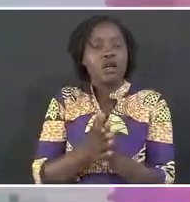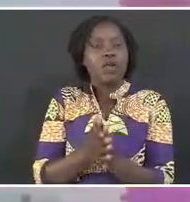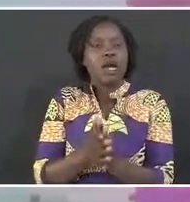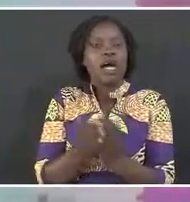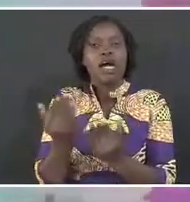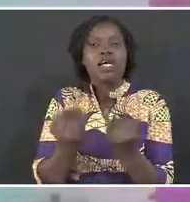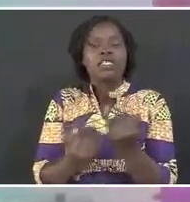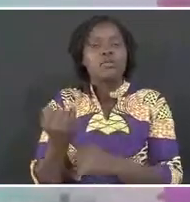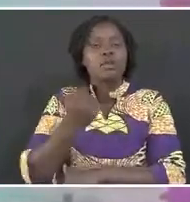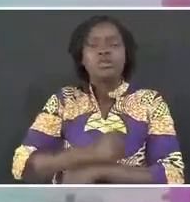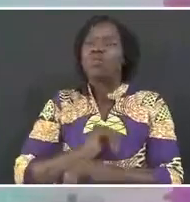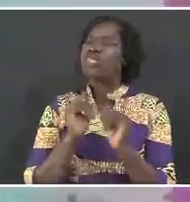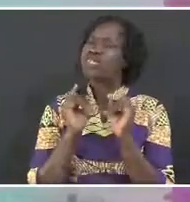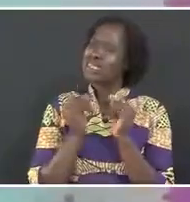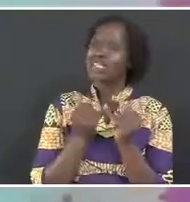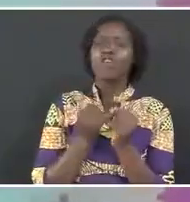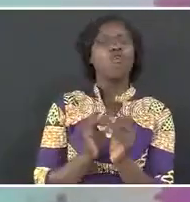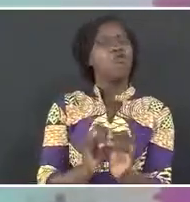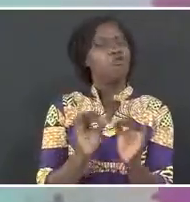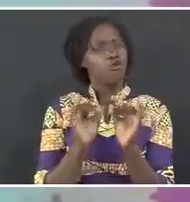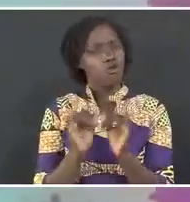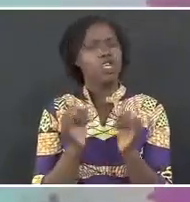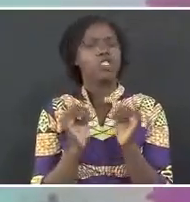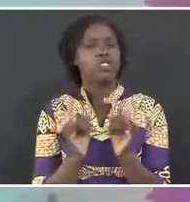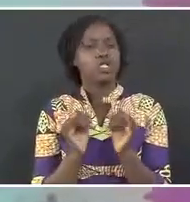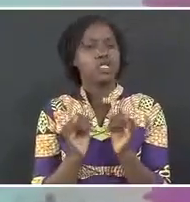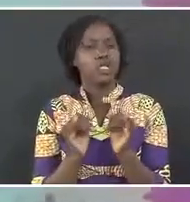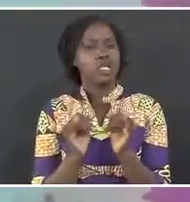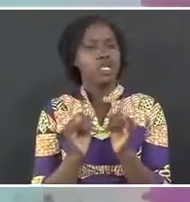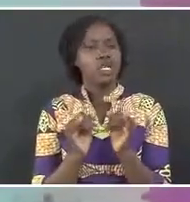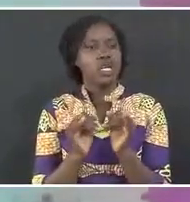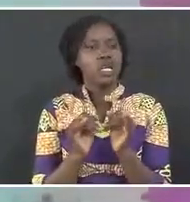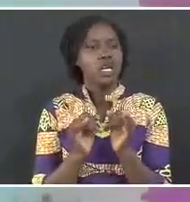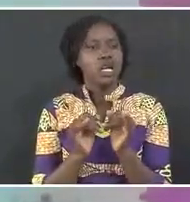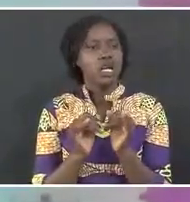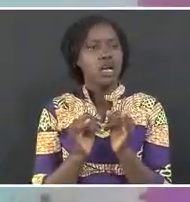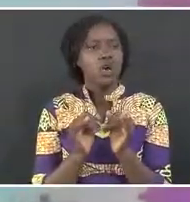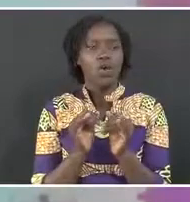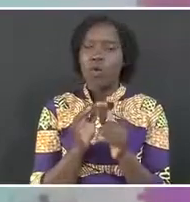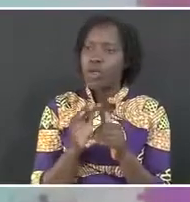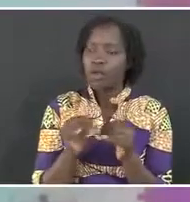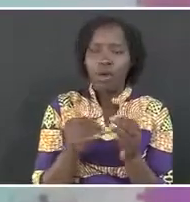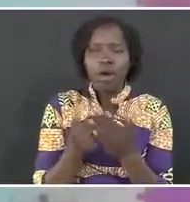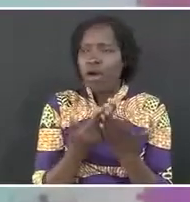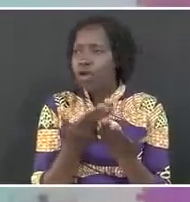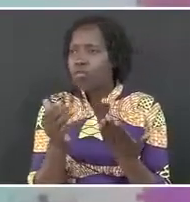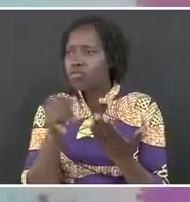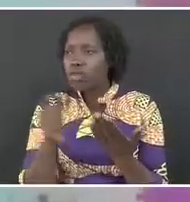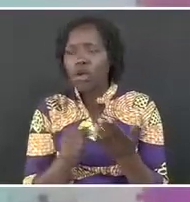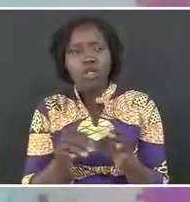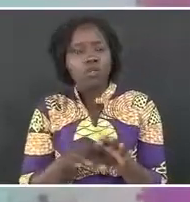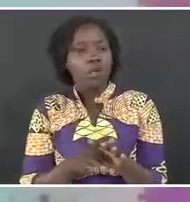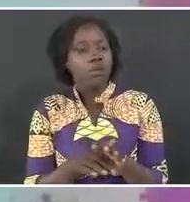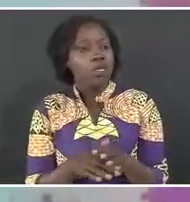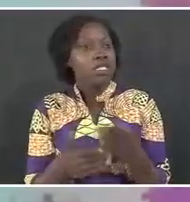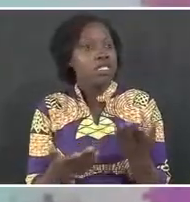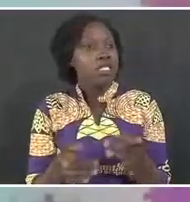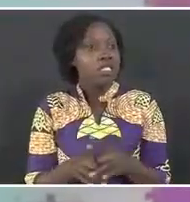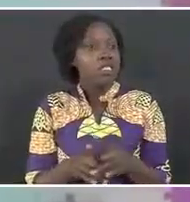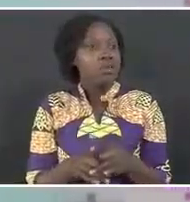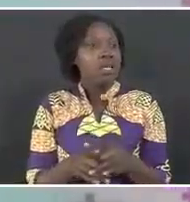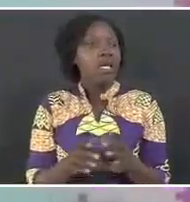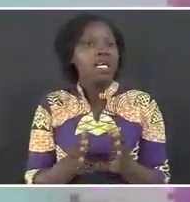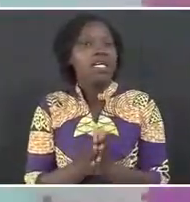was completely new, fresh, with no old member. Like, it was like